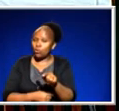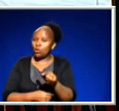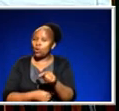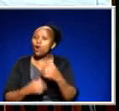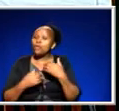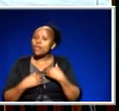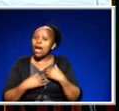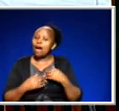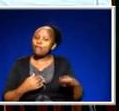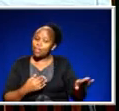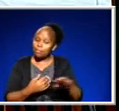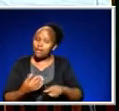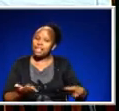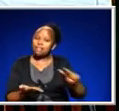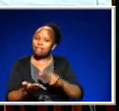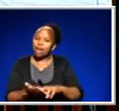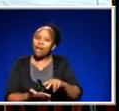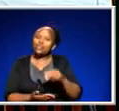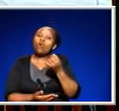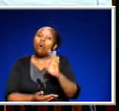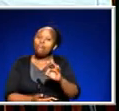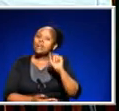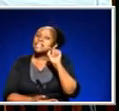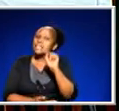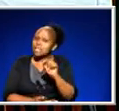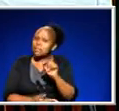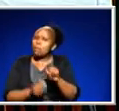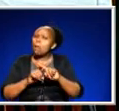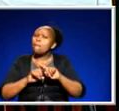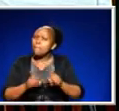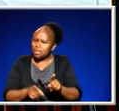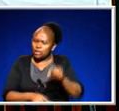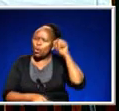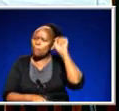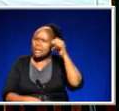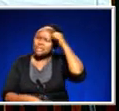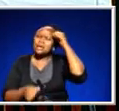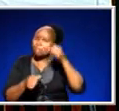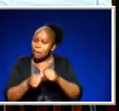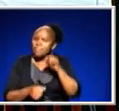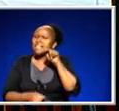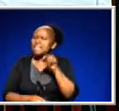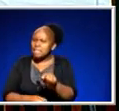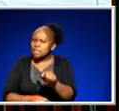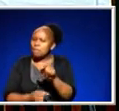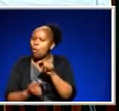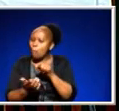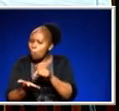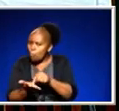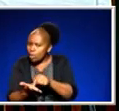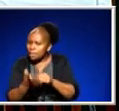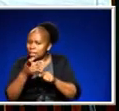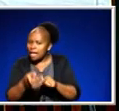we have the place value of decimals. But you must remember, the decimal point